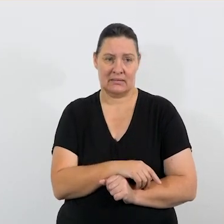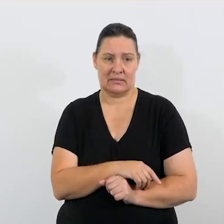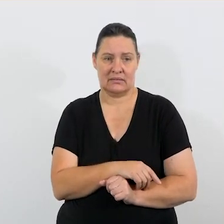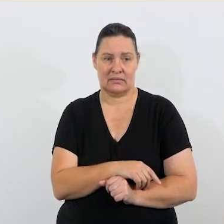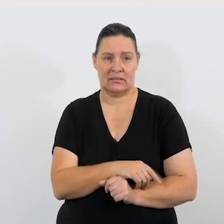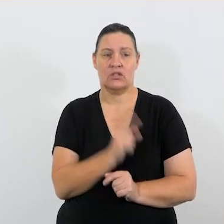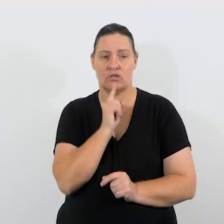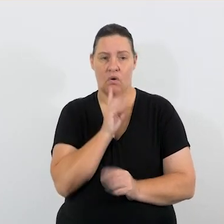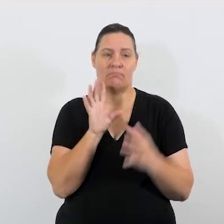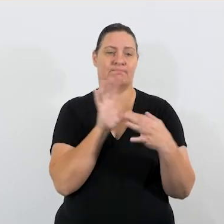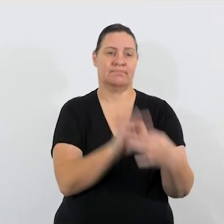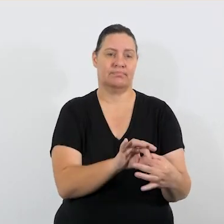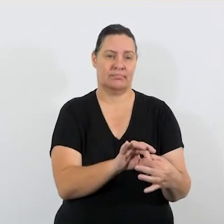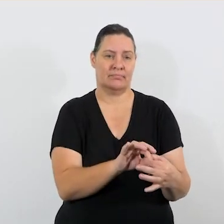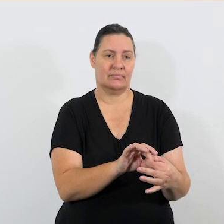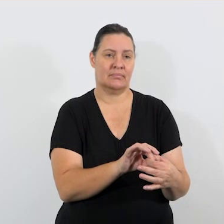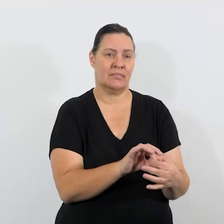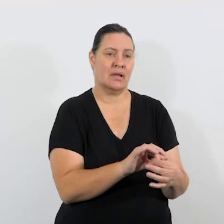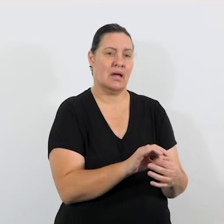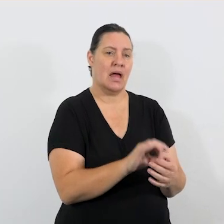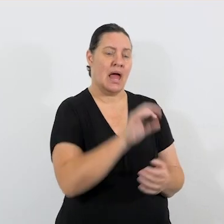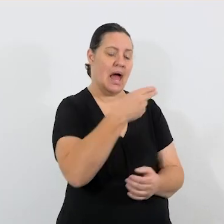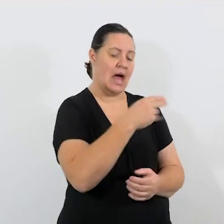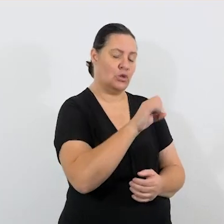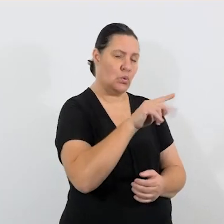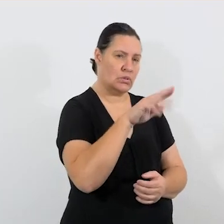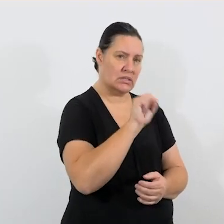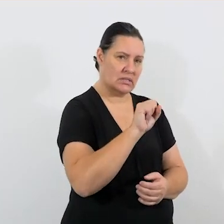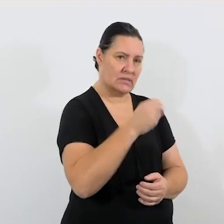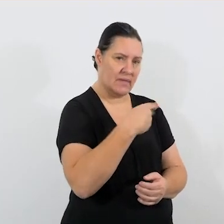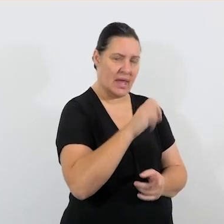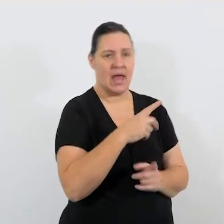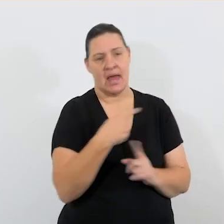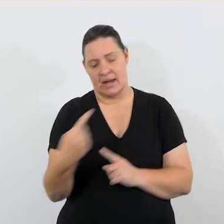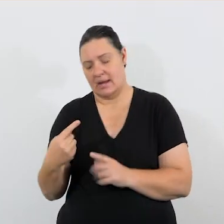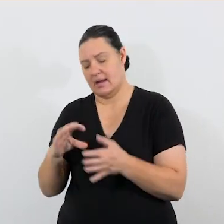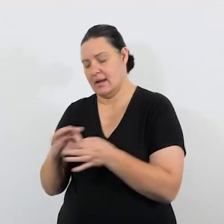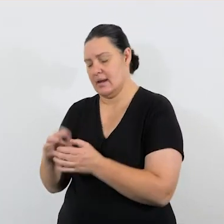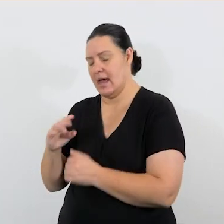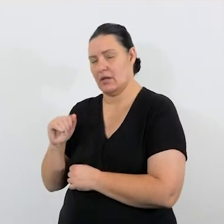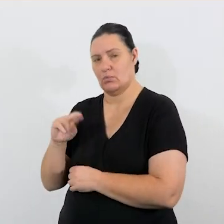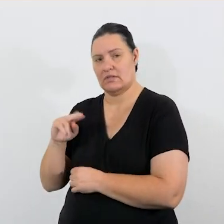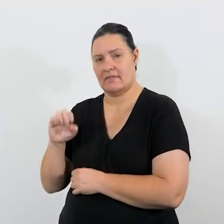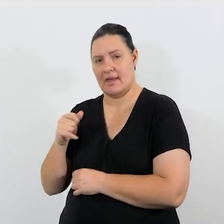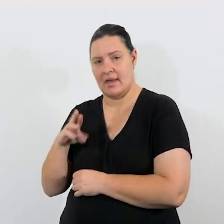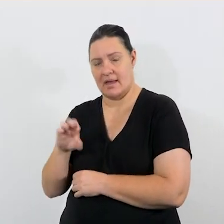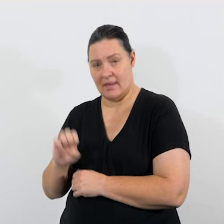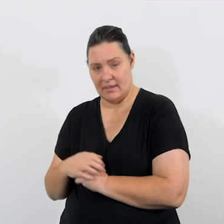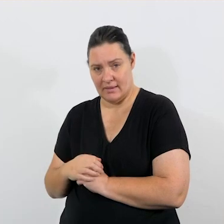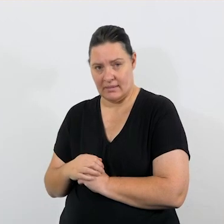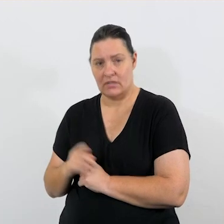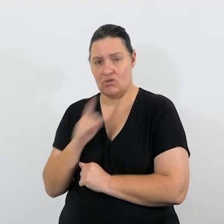and the air. So that shows an interaction between the atmosphere as well as the hydrosphere. And then in a